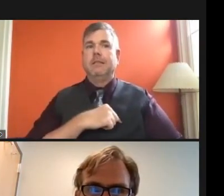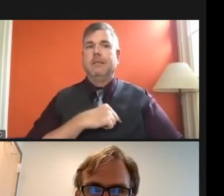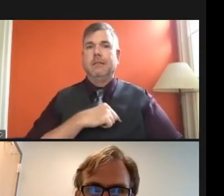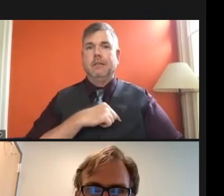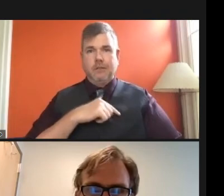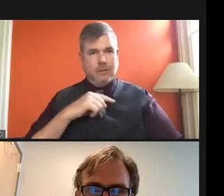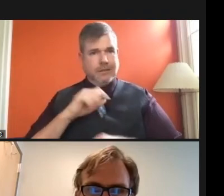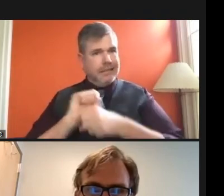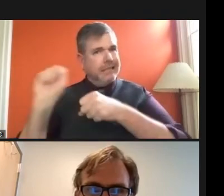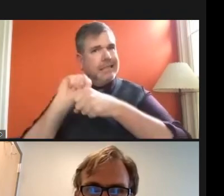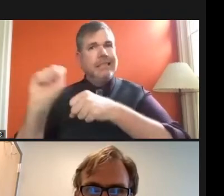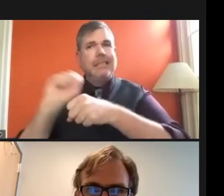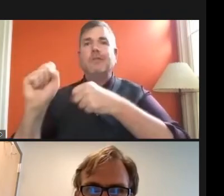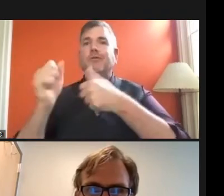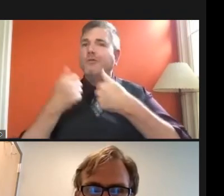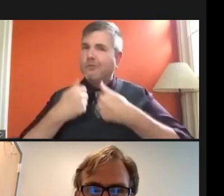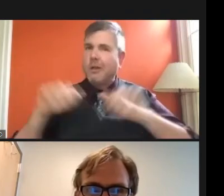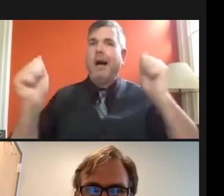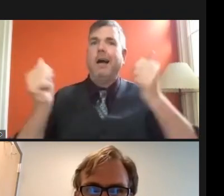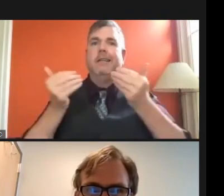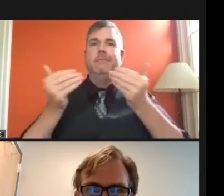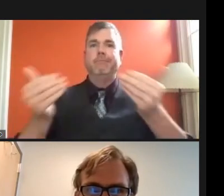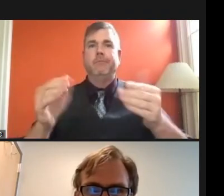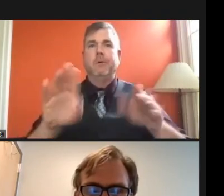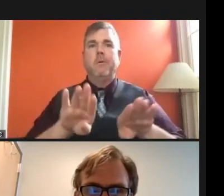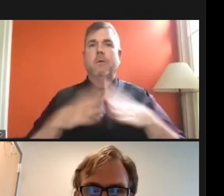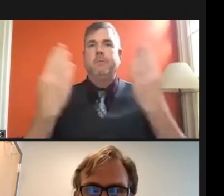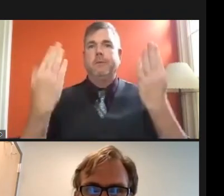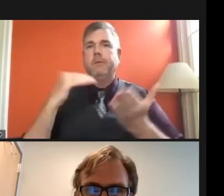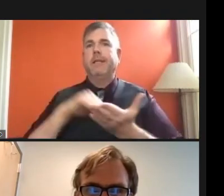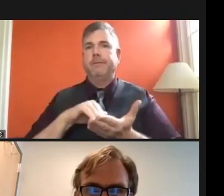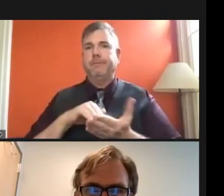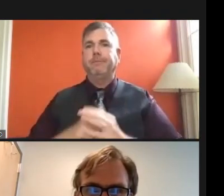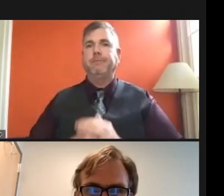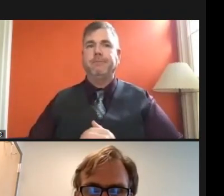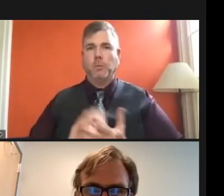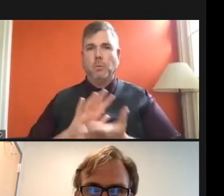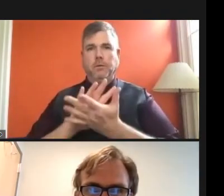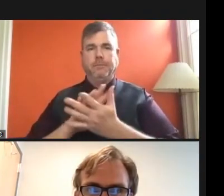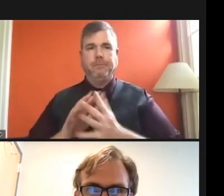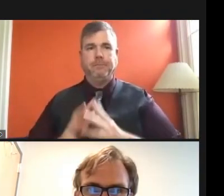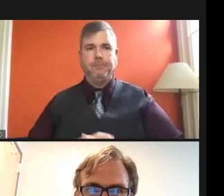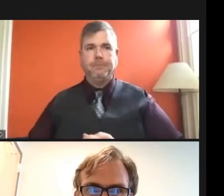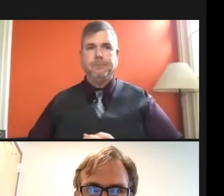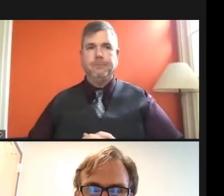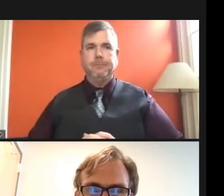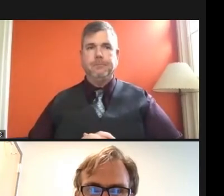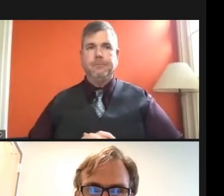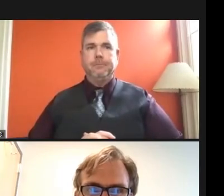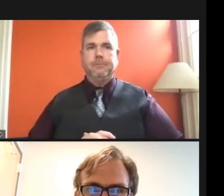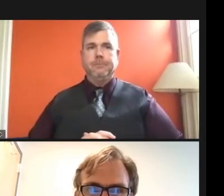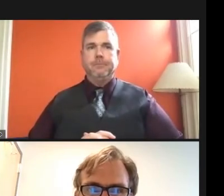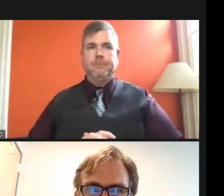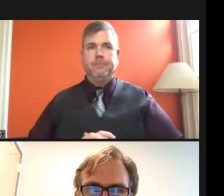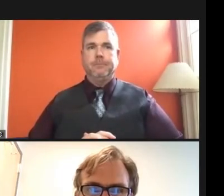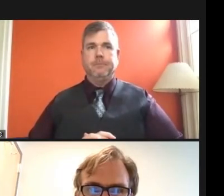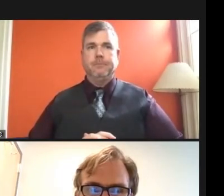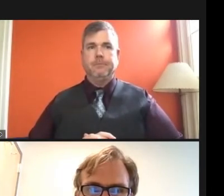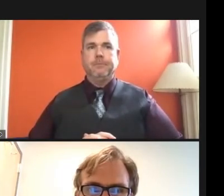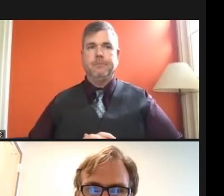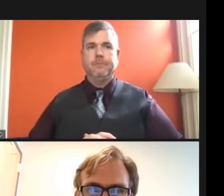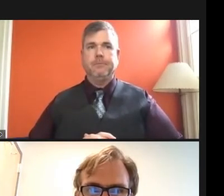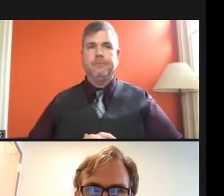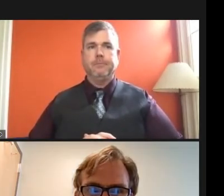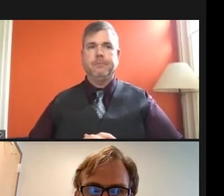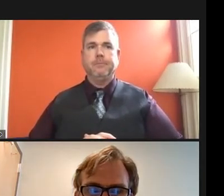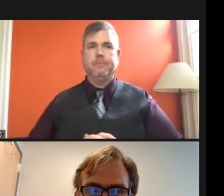are interested can go to Marin County Office of Education's website, looking for the Rethinking Schools page. And there you'll see